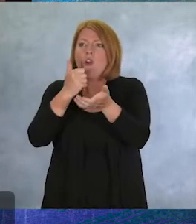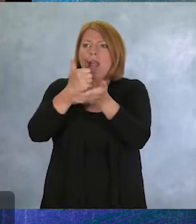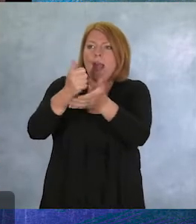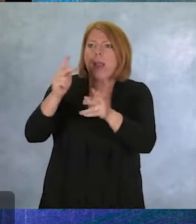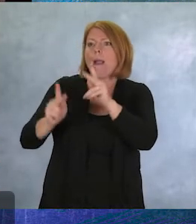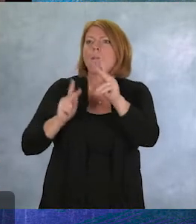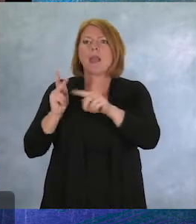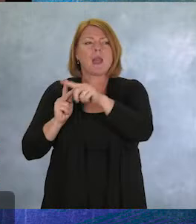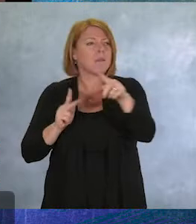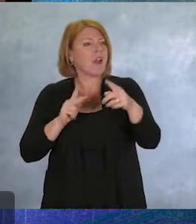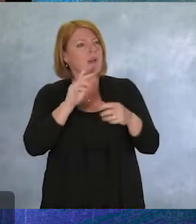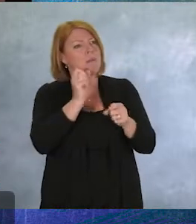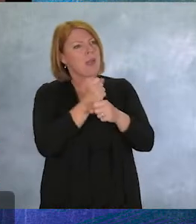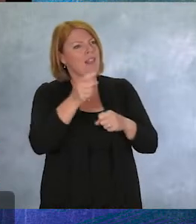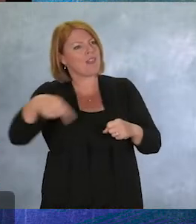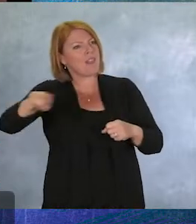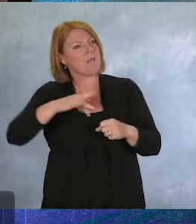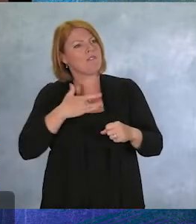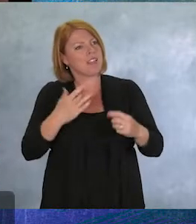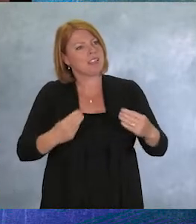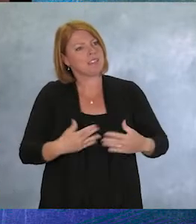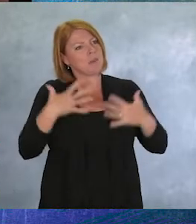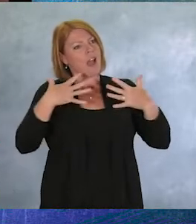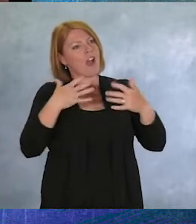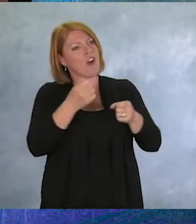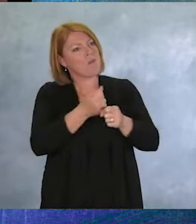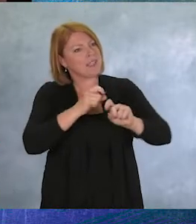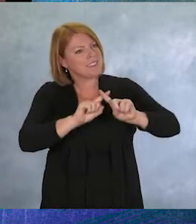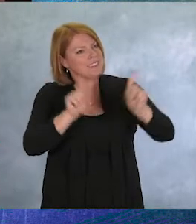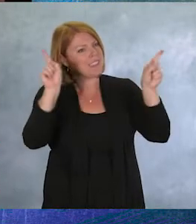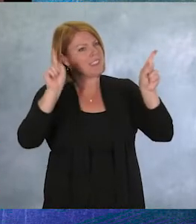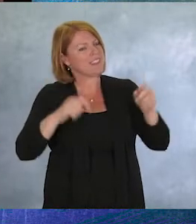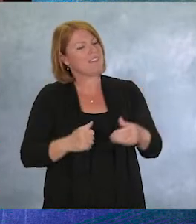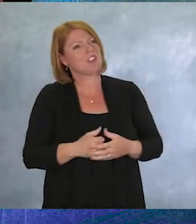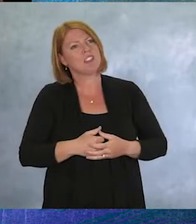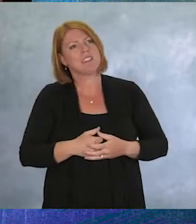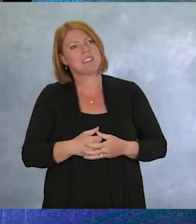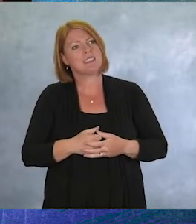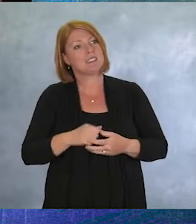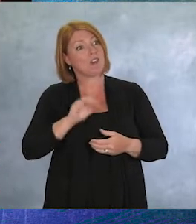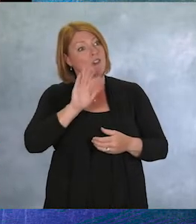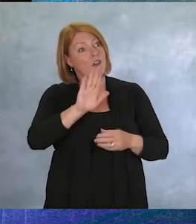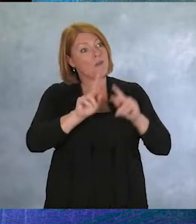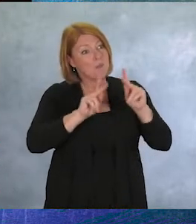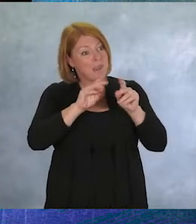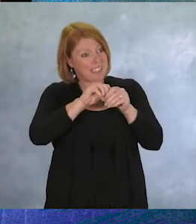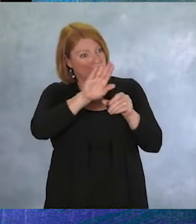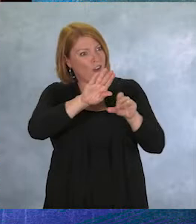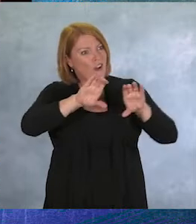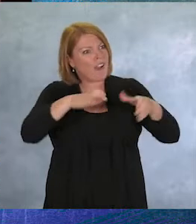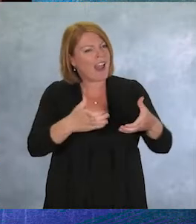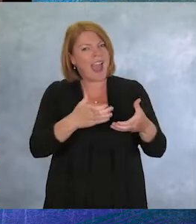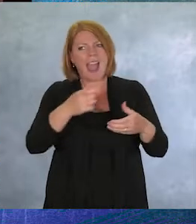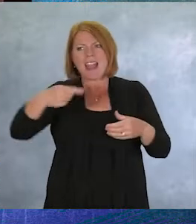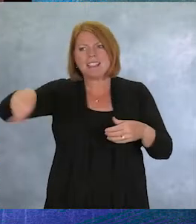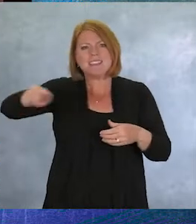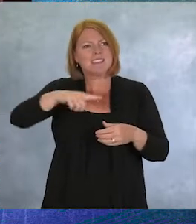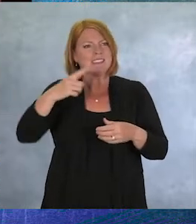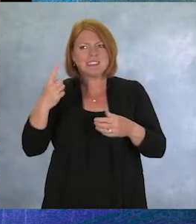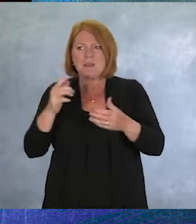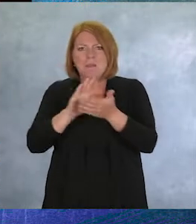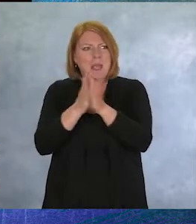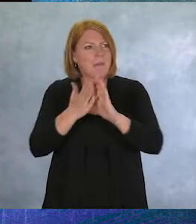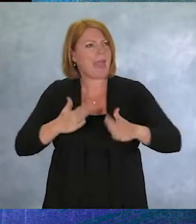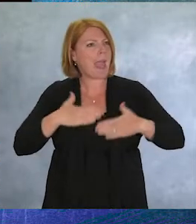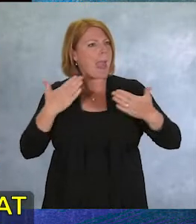others, it inspires people. It makes a difference. It makes your classmates and the other students